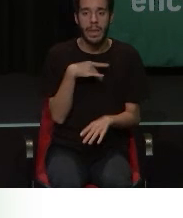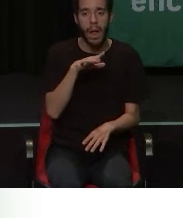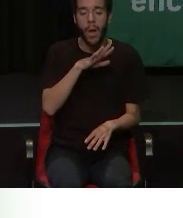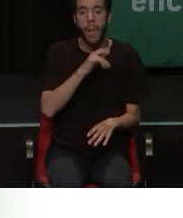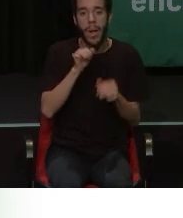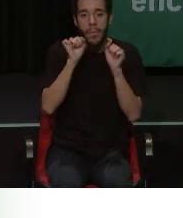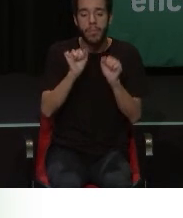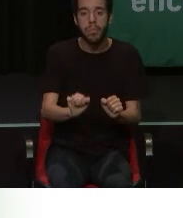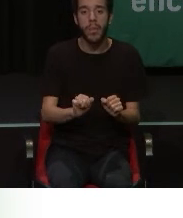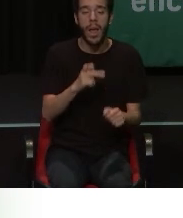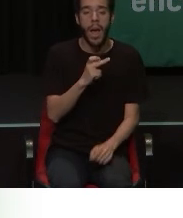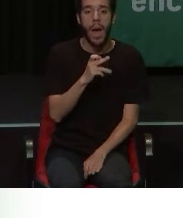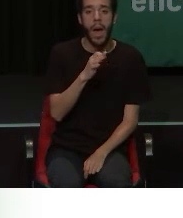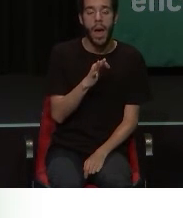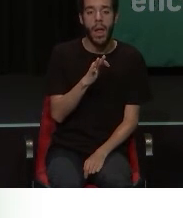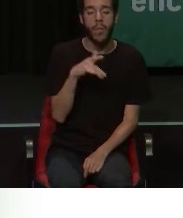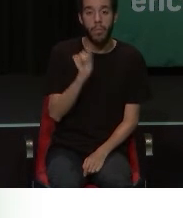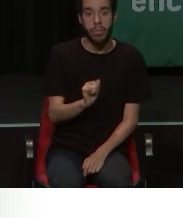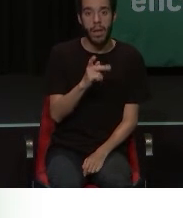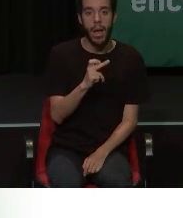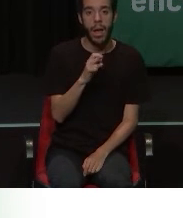the Alfredo da Costa maternity.